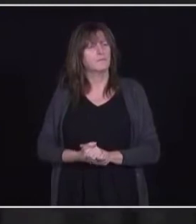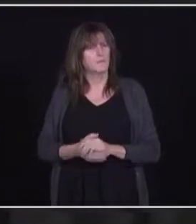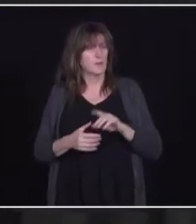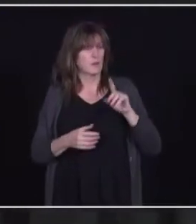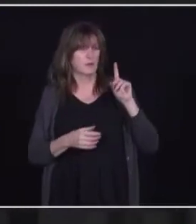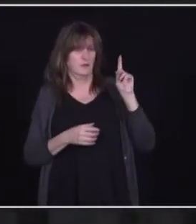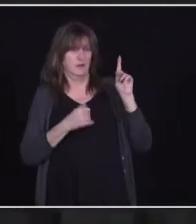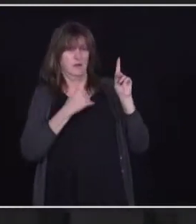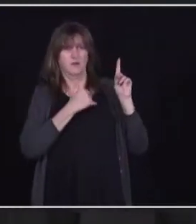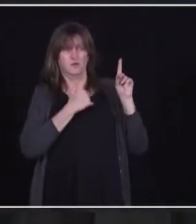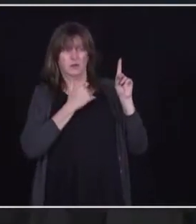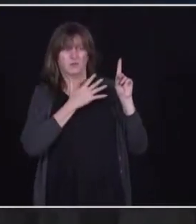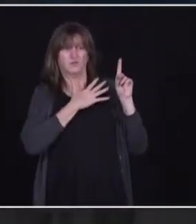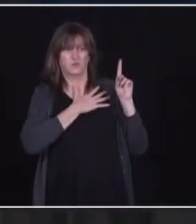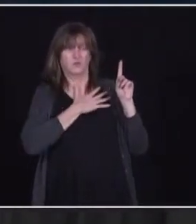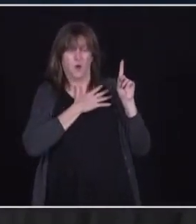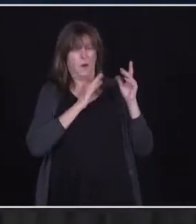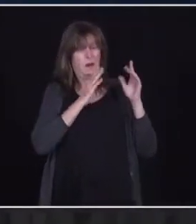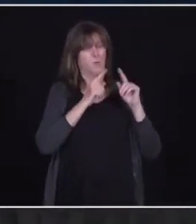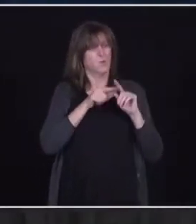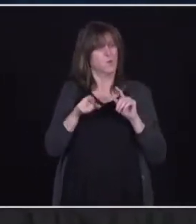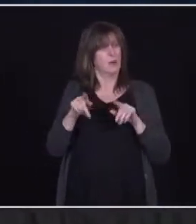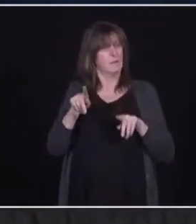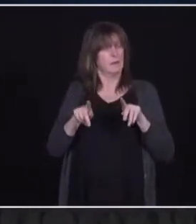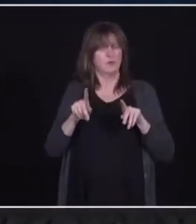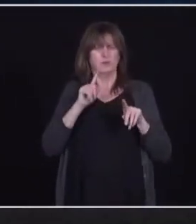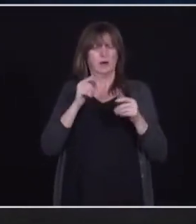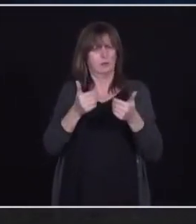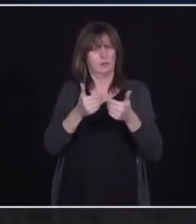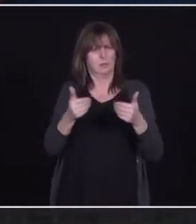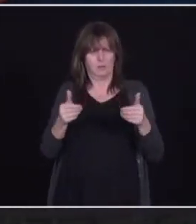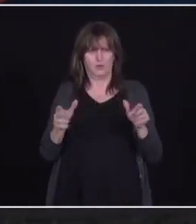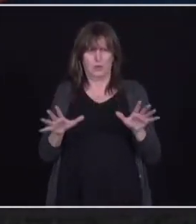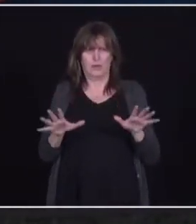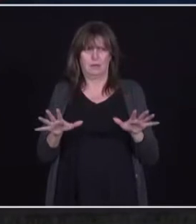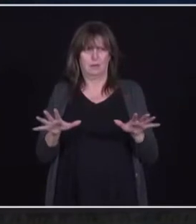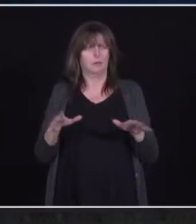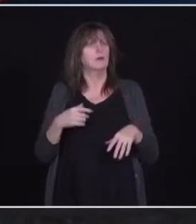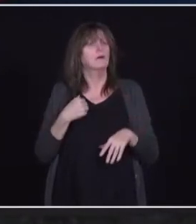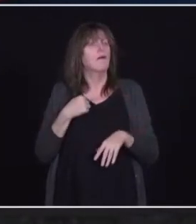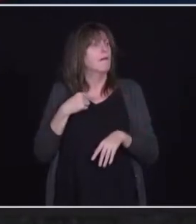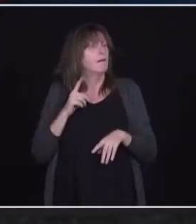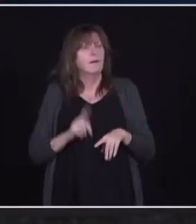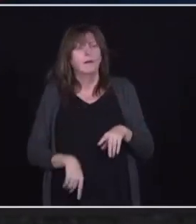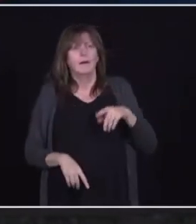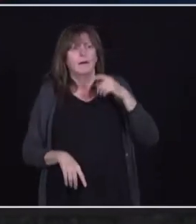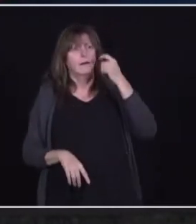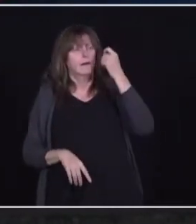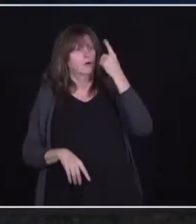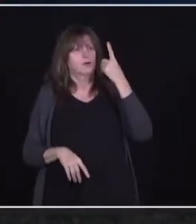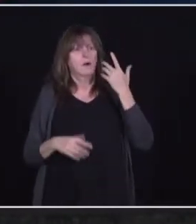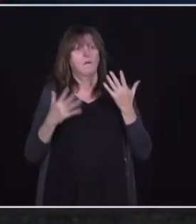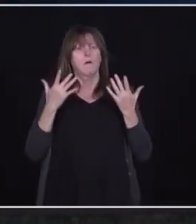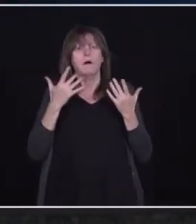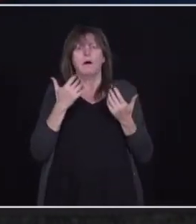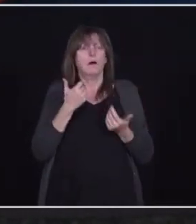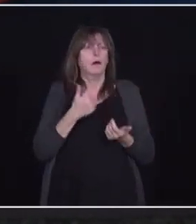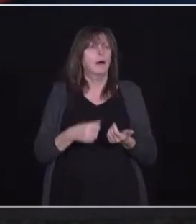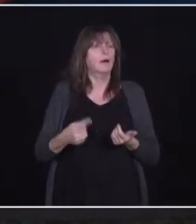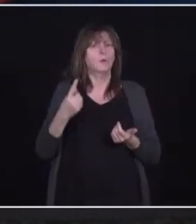I just can't understand for the life of me why anyone would want to put a burden on the backs of